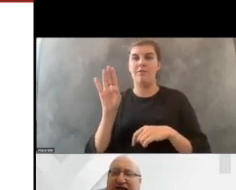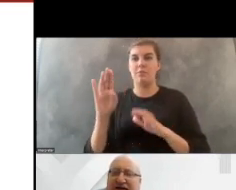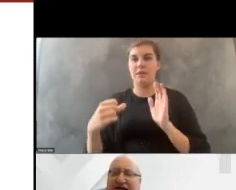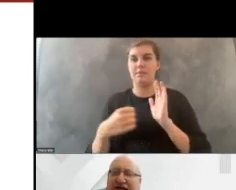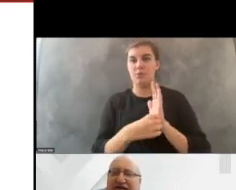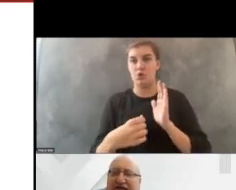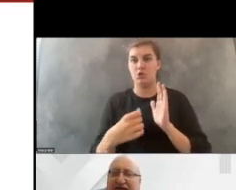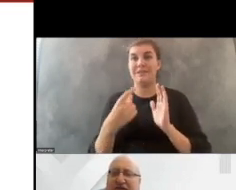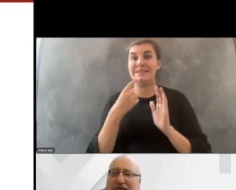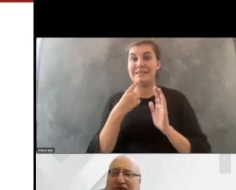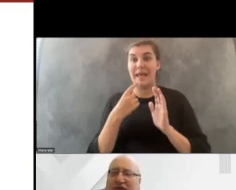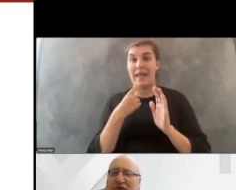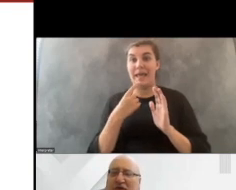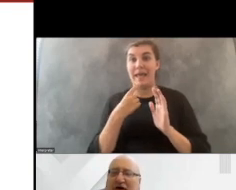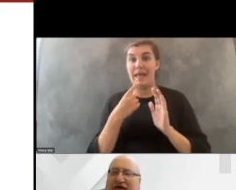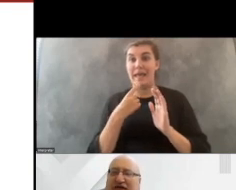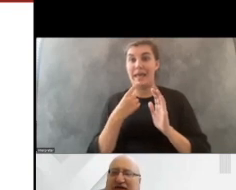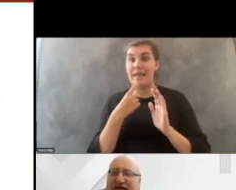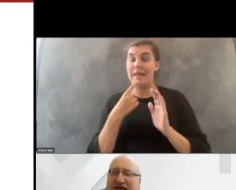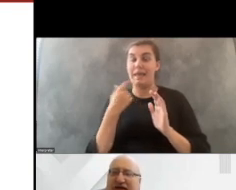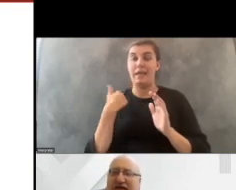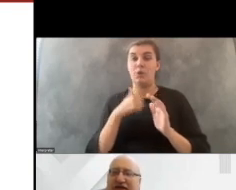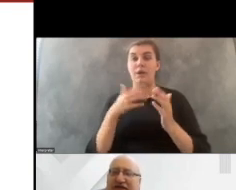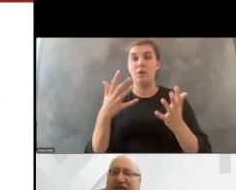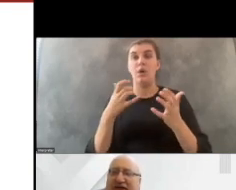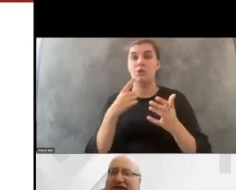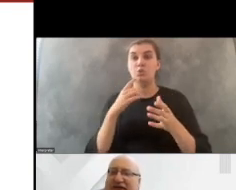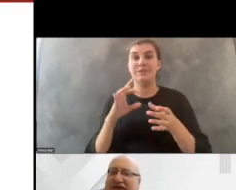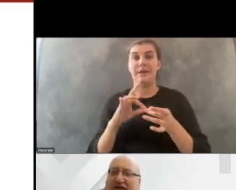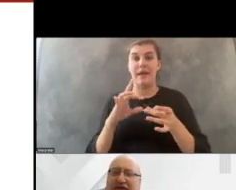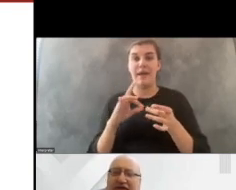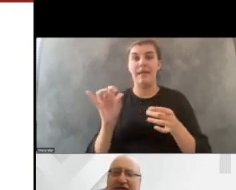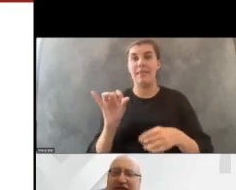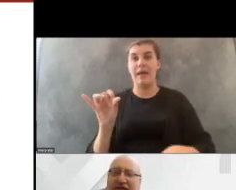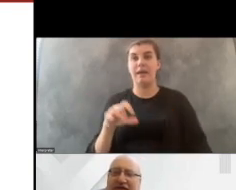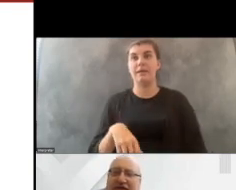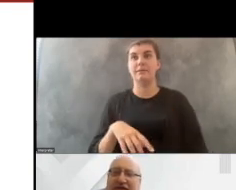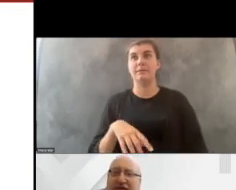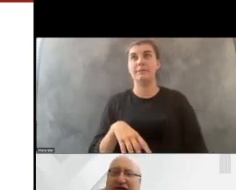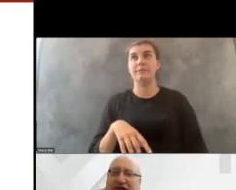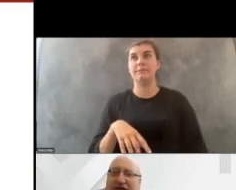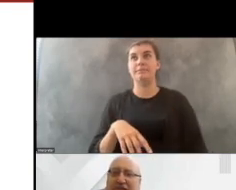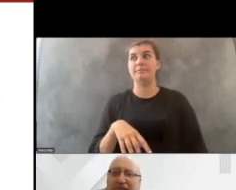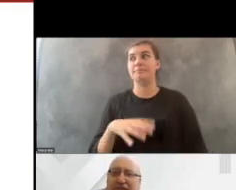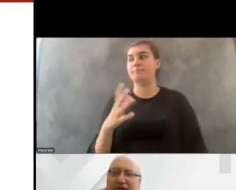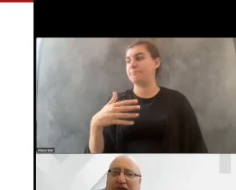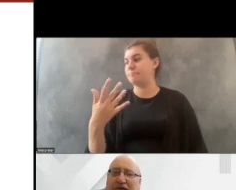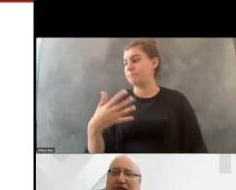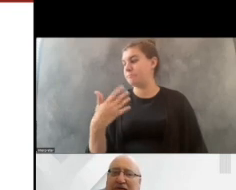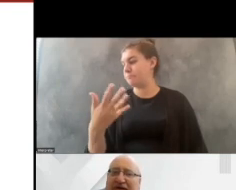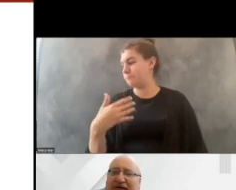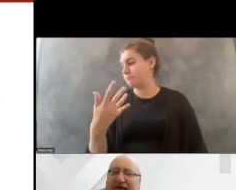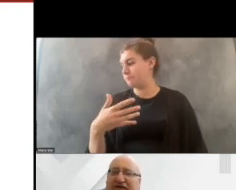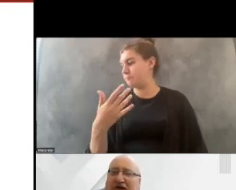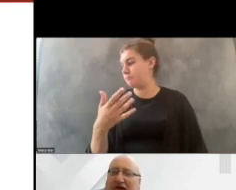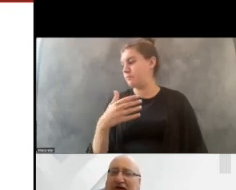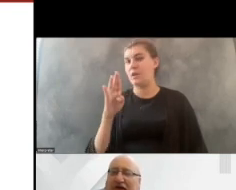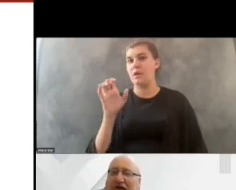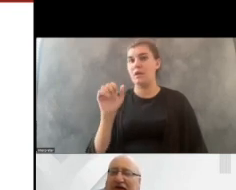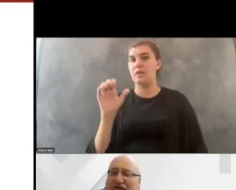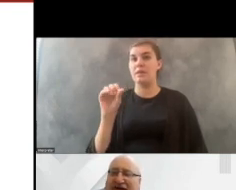have crosswalk treatments that are permitted at multi-lane channelized turn lanes. And